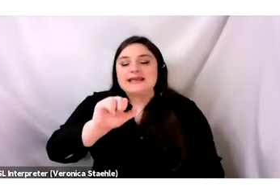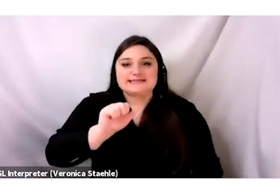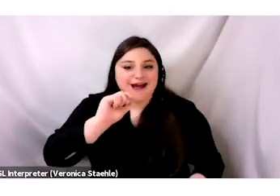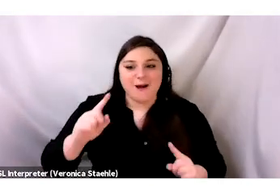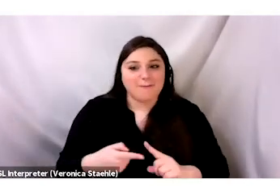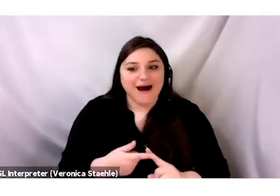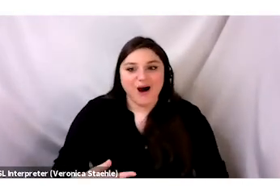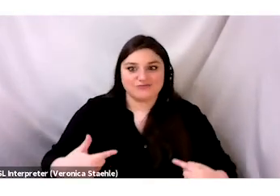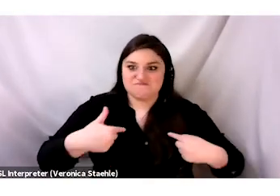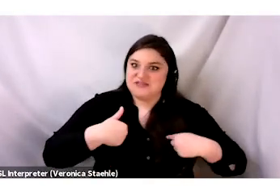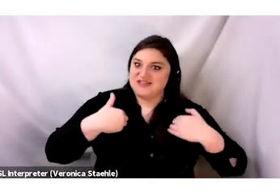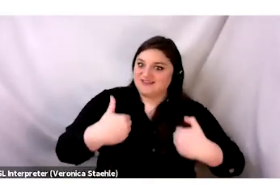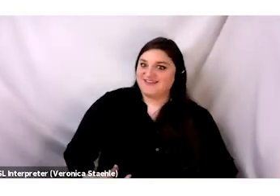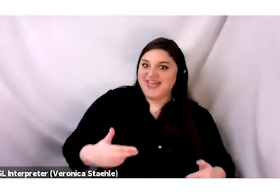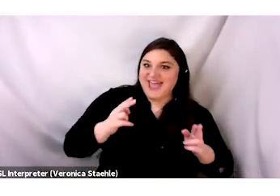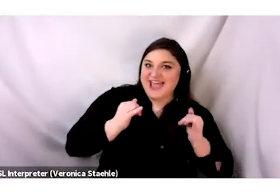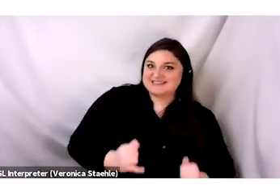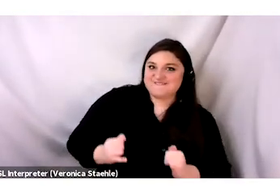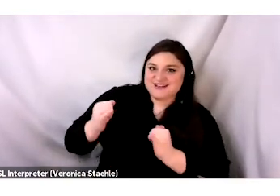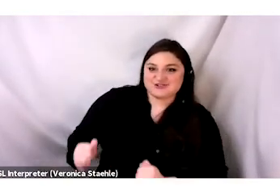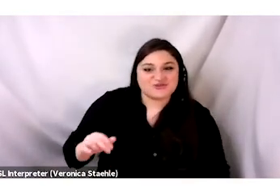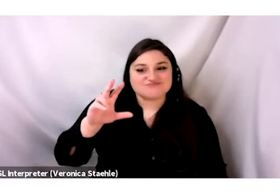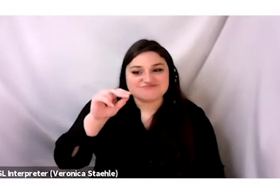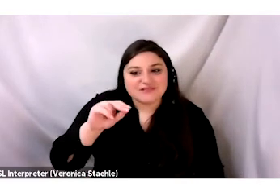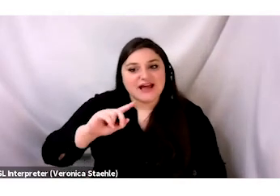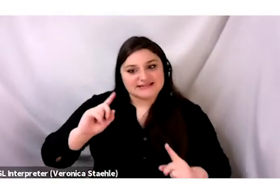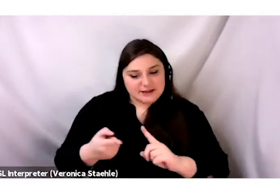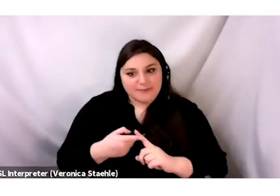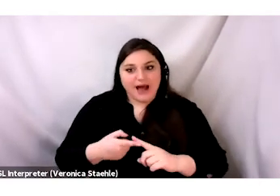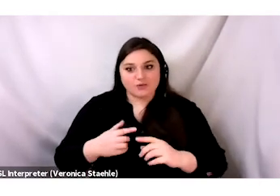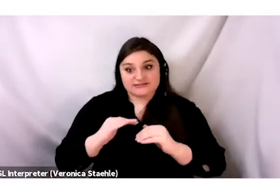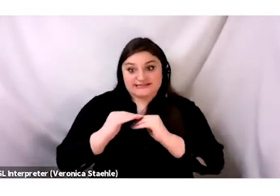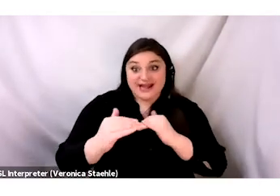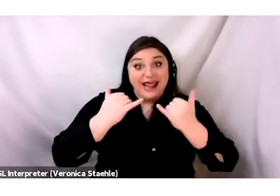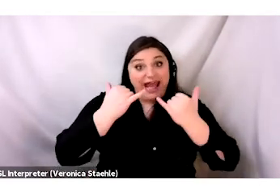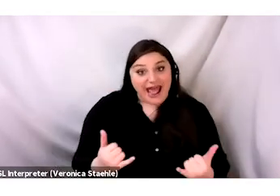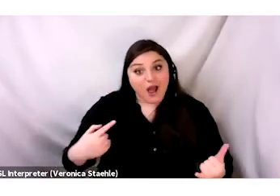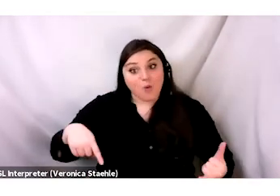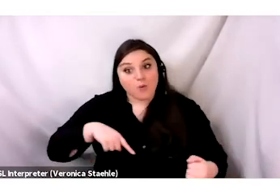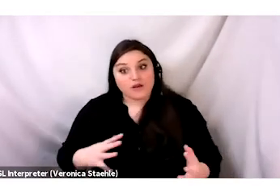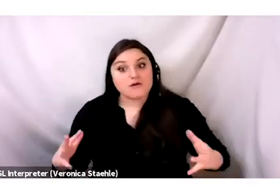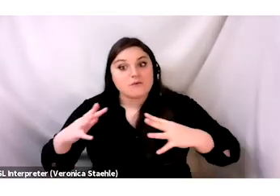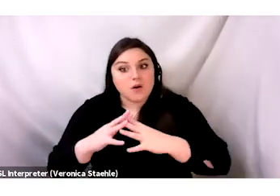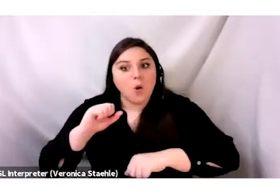for the recognition of interconnectedness and an acknowledgement that time extends far beyond our own existence.